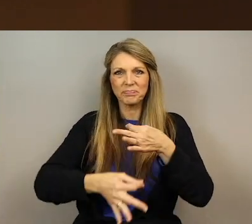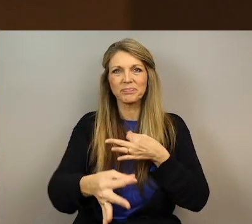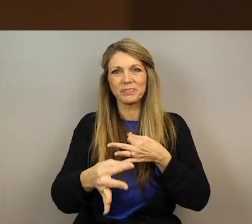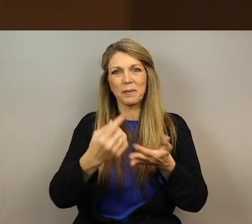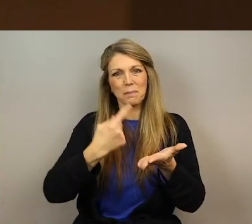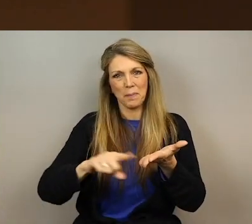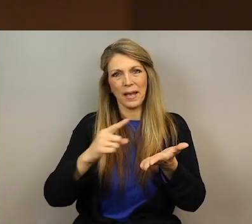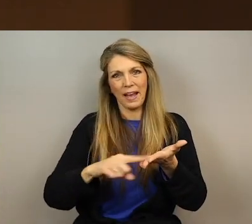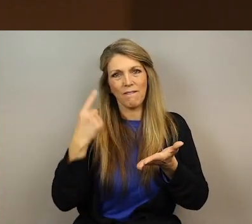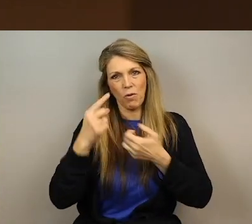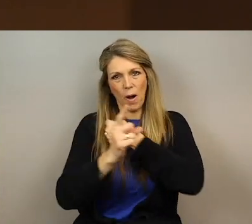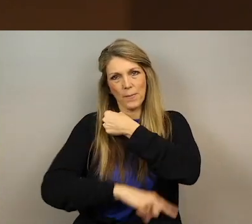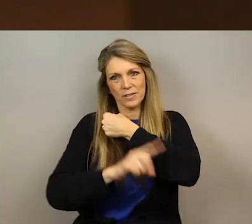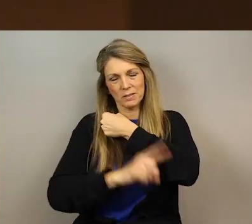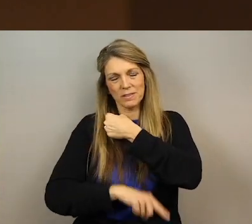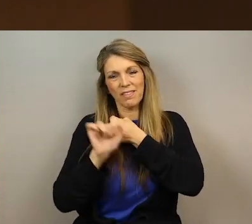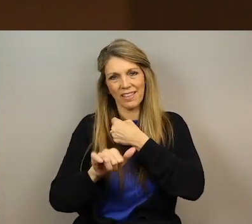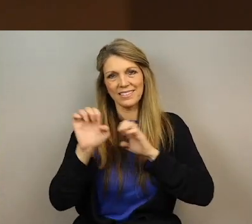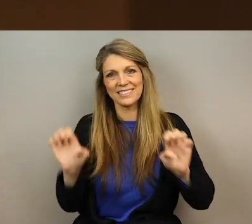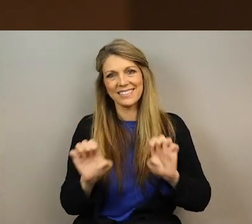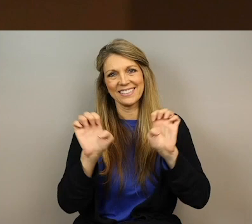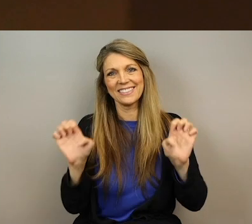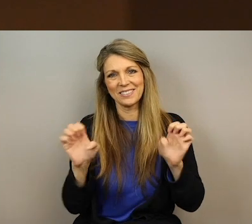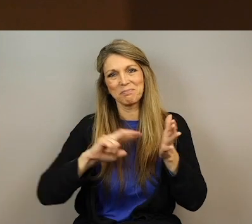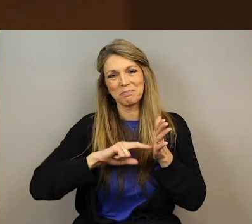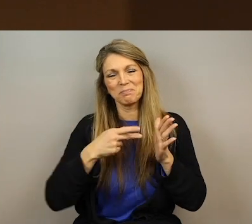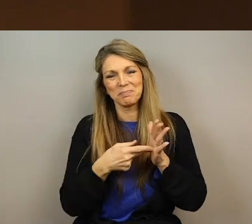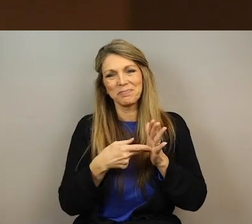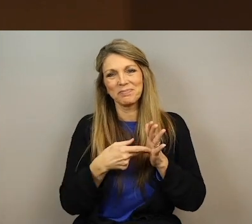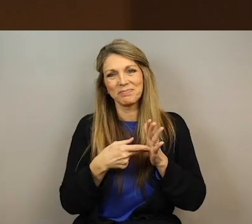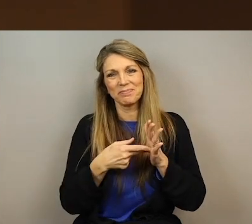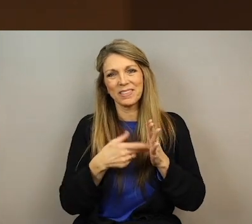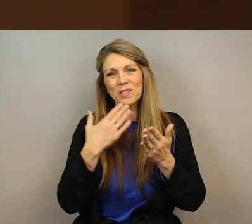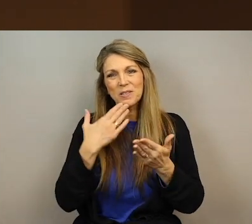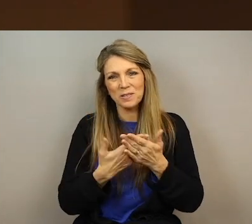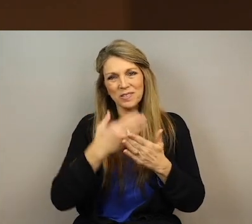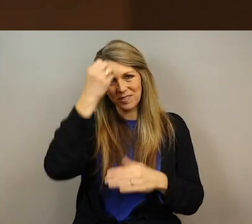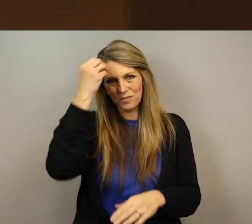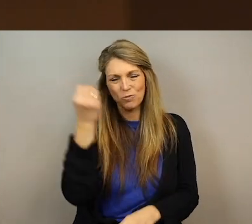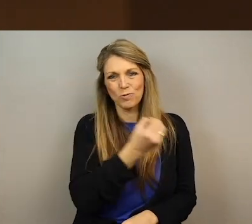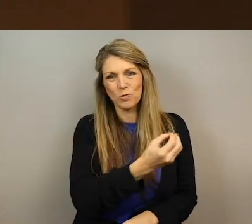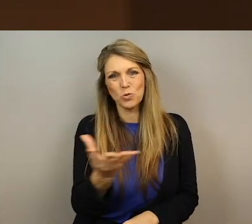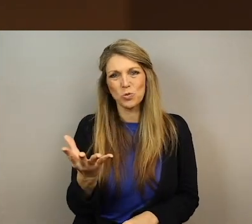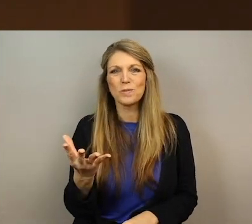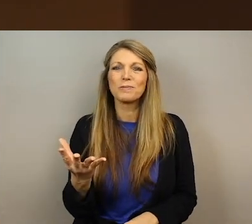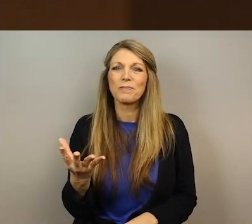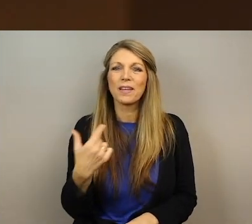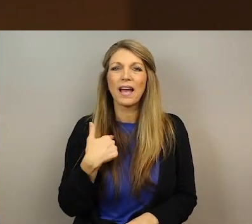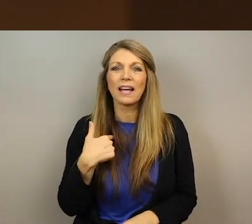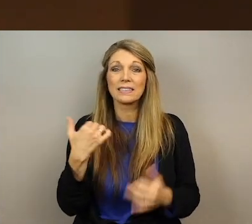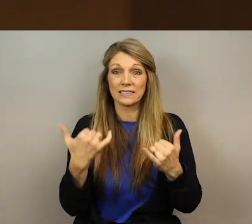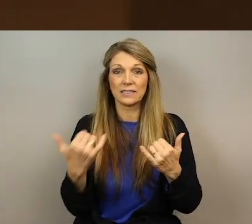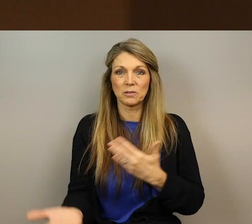what we could not pay. See, that's what Easter is all about. Easter is about good news. So this morning, as we are looking